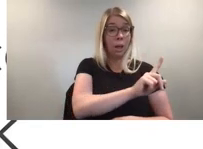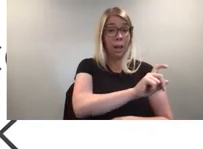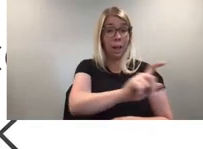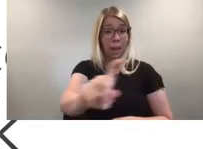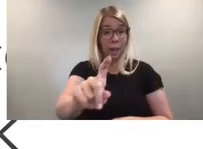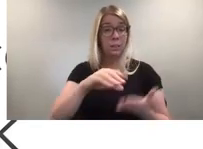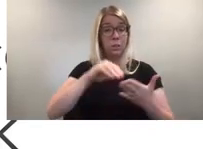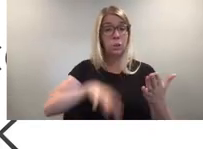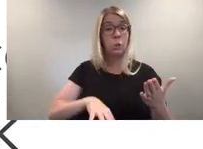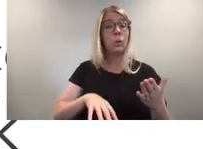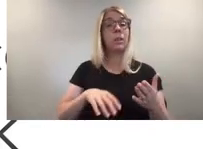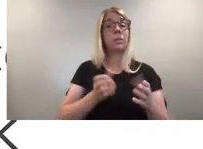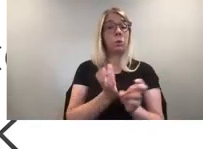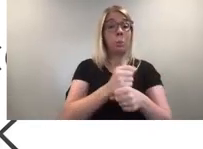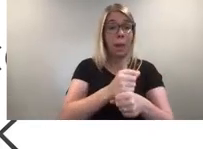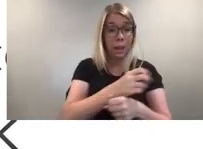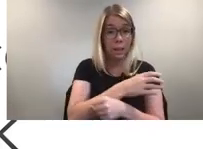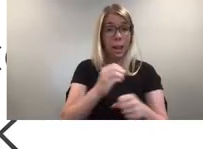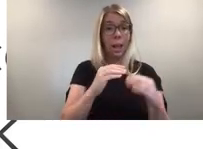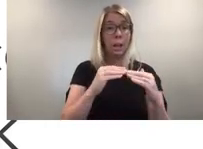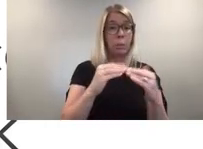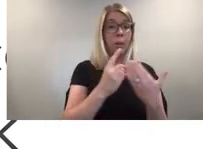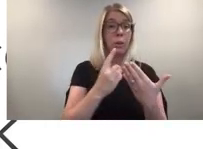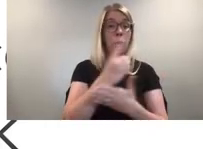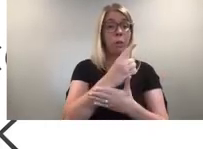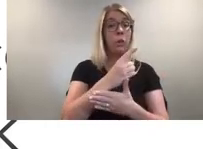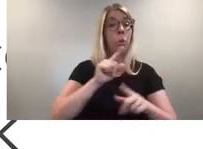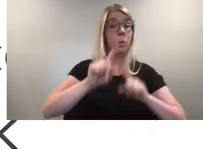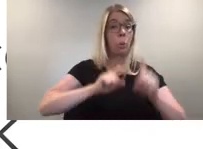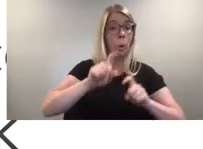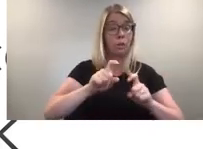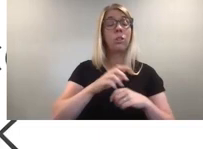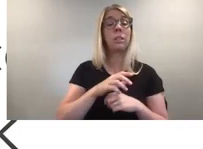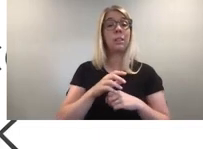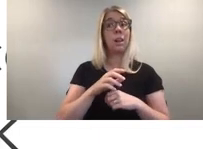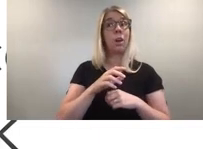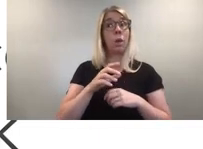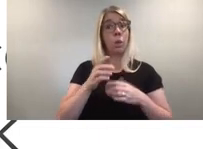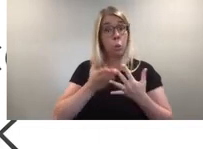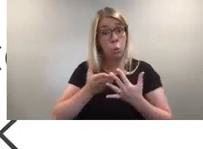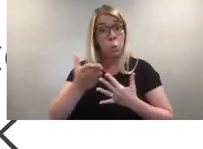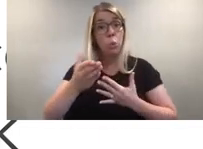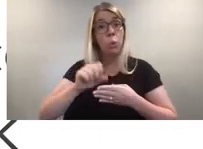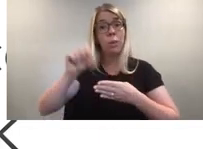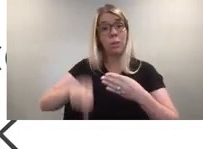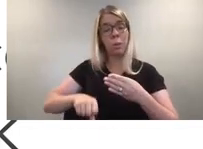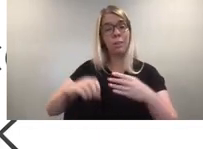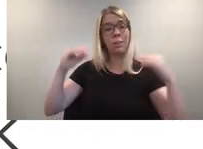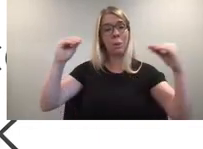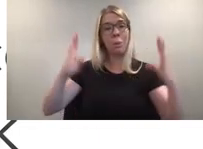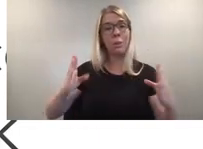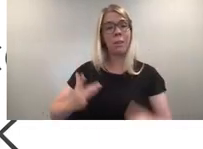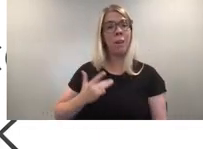multiple choice questions, and by scaffolding that process throughout the semester, Professor Jangiani experienced students who were encouraged